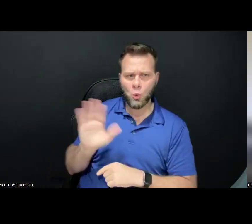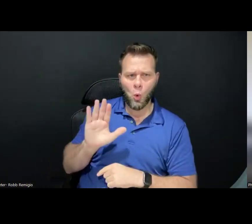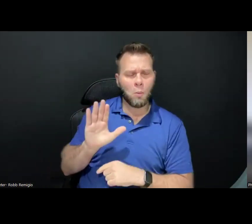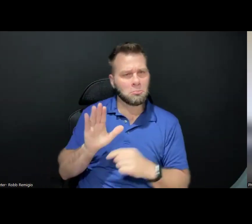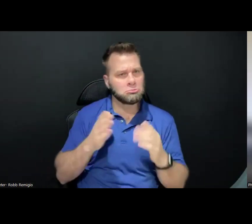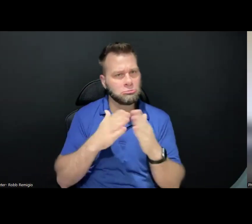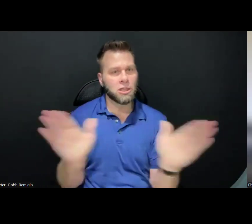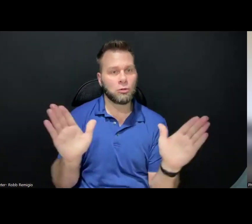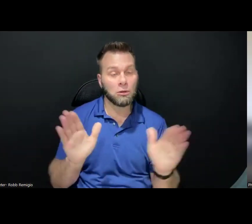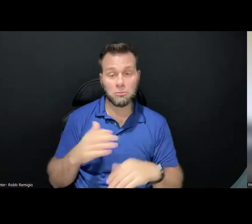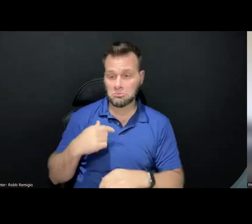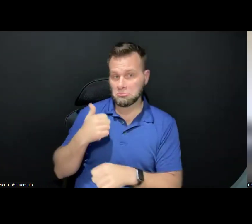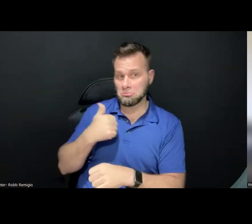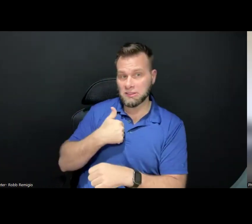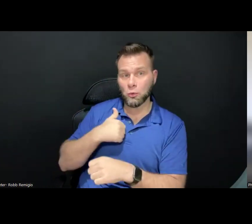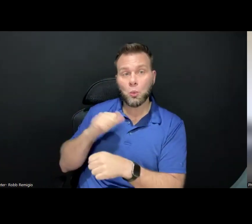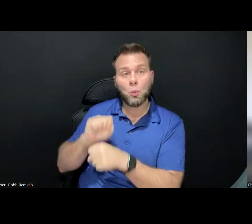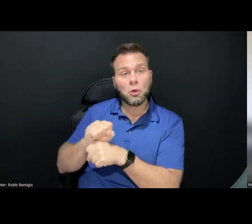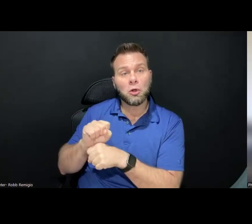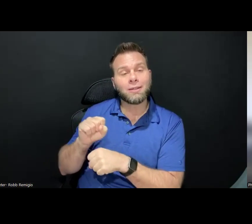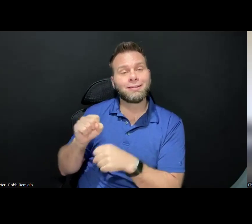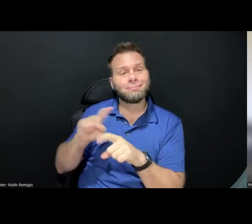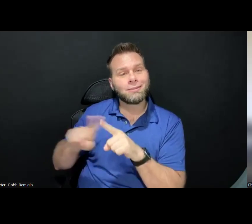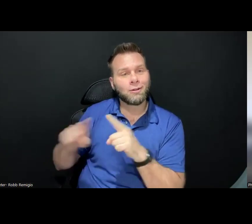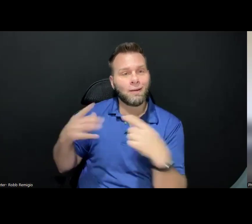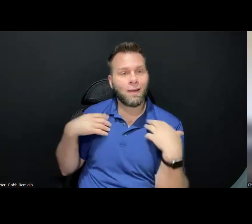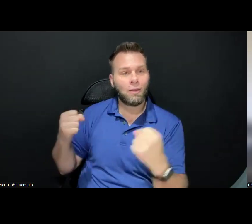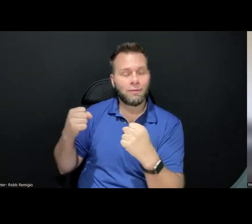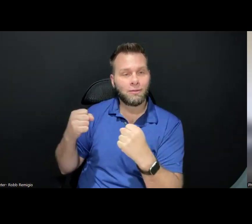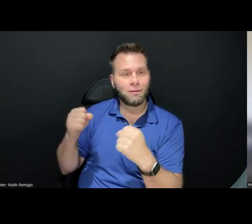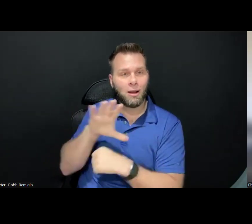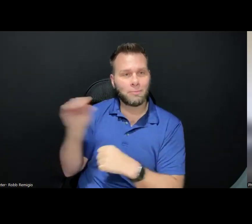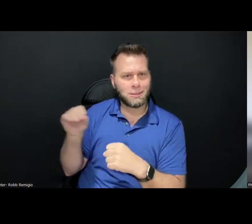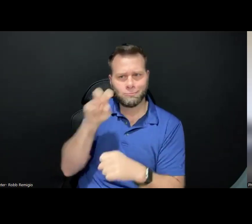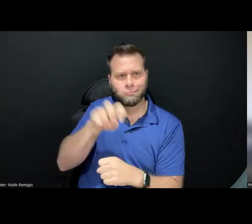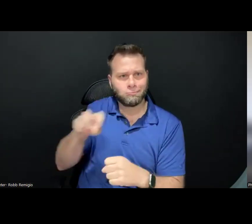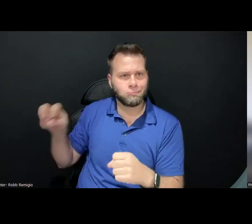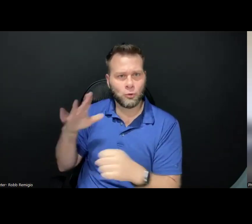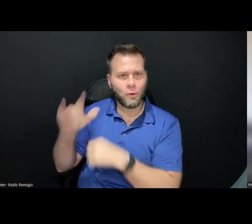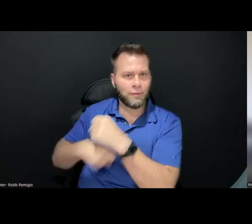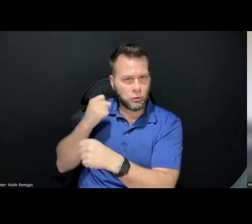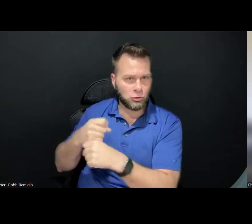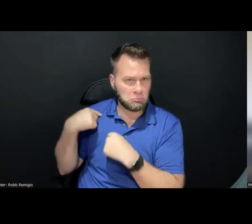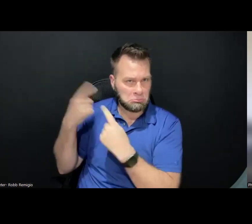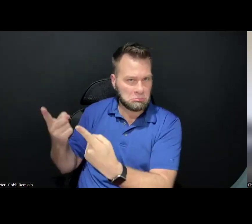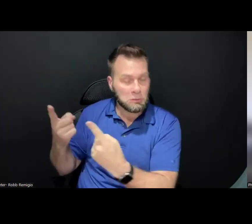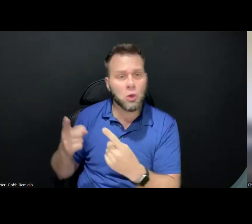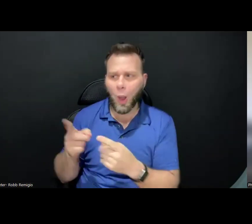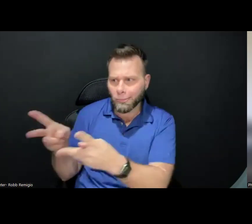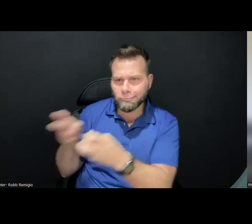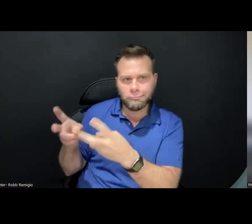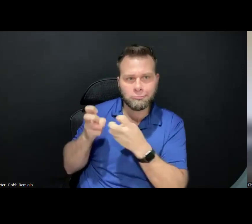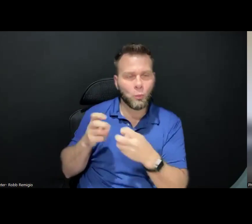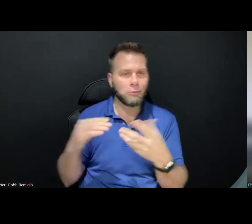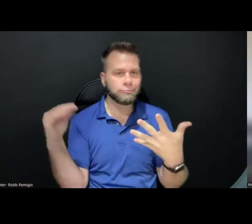25 years, working at a variety of different health foundations. So we'll try to weave in some of what I know my peers do and